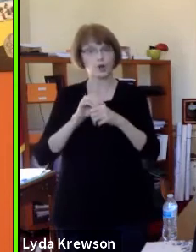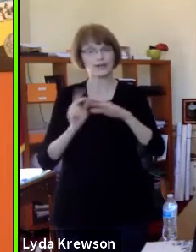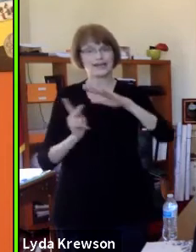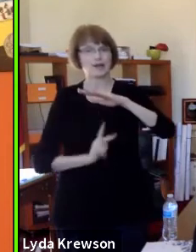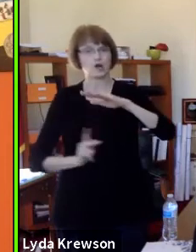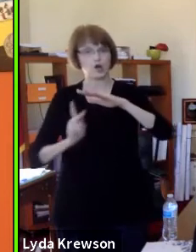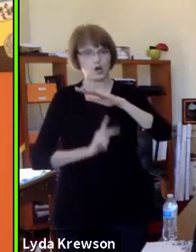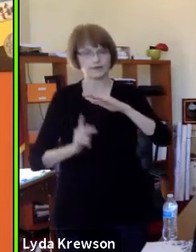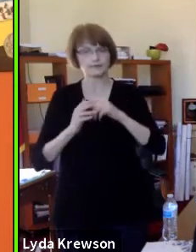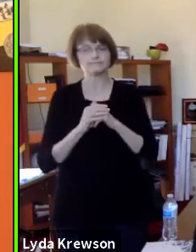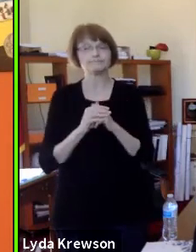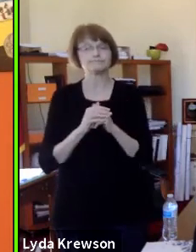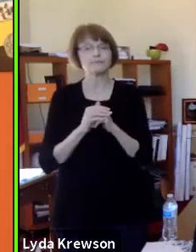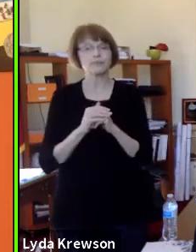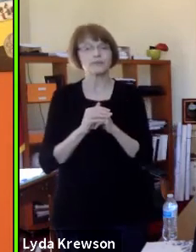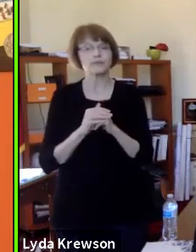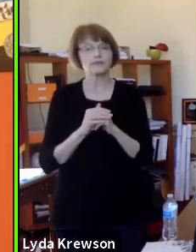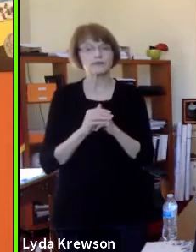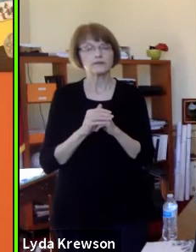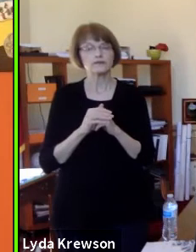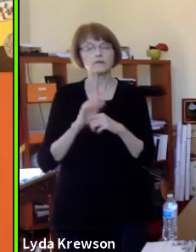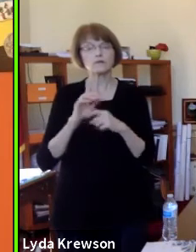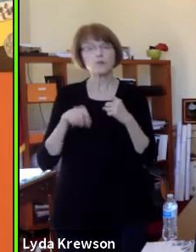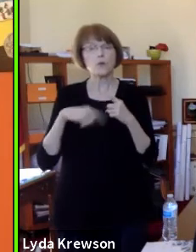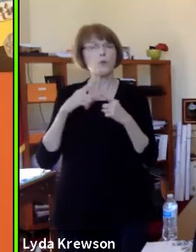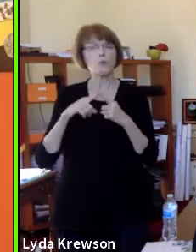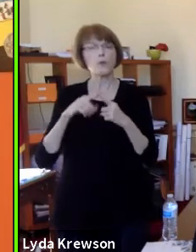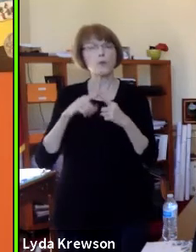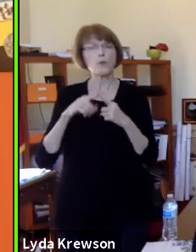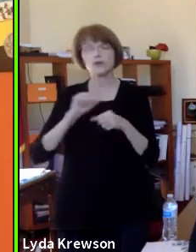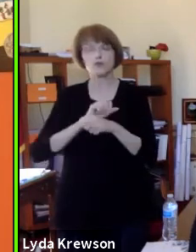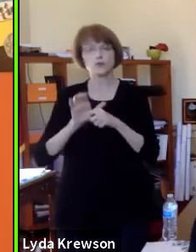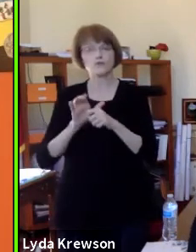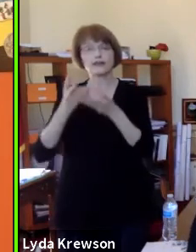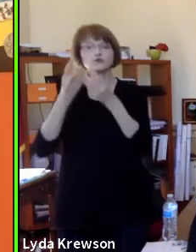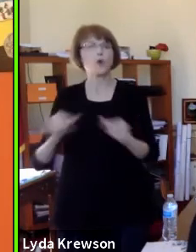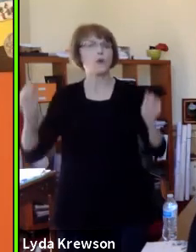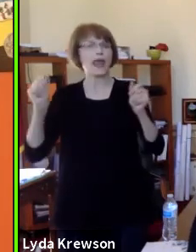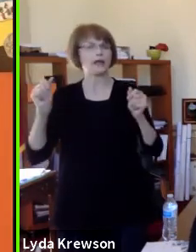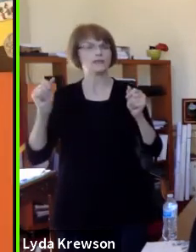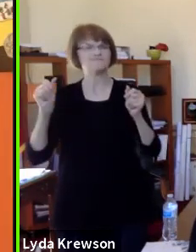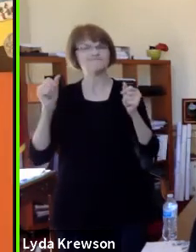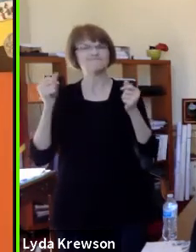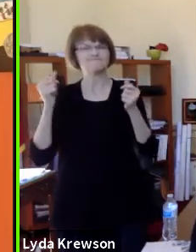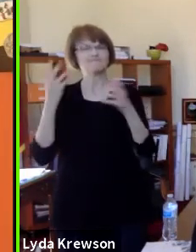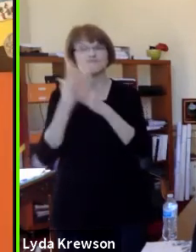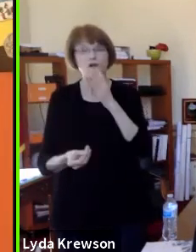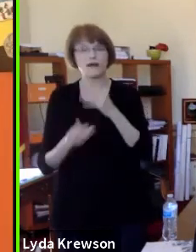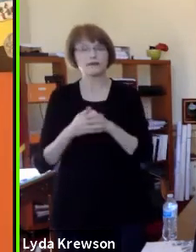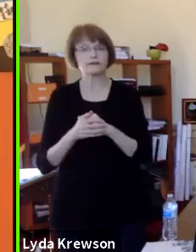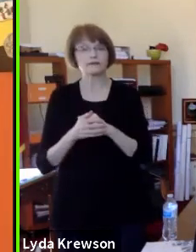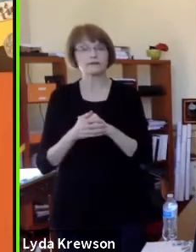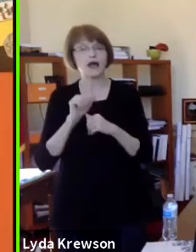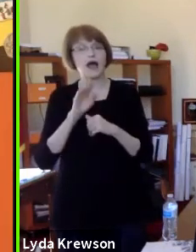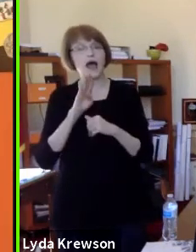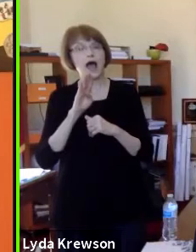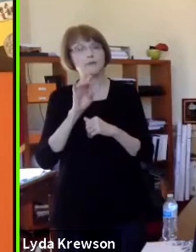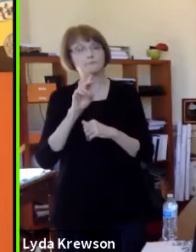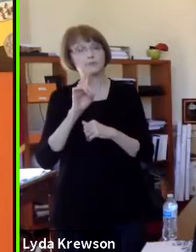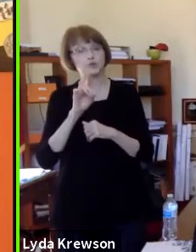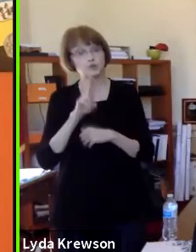Adu and Jaden, when will the coronavirus go away? You know, Abdu and Jaden, that